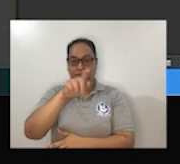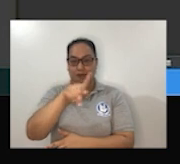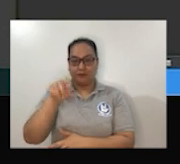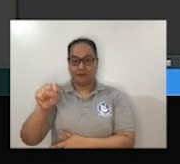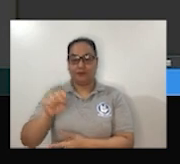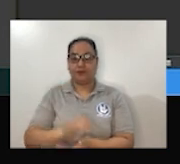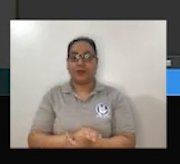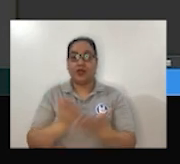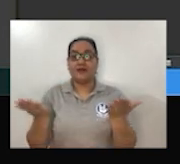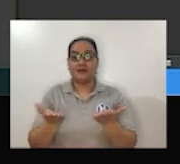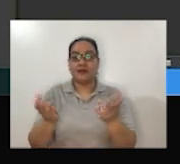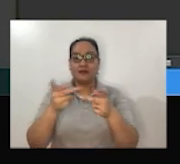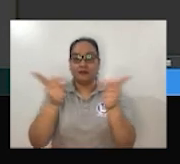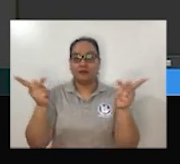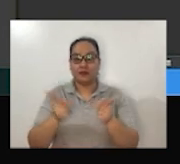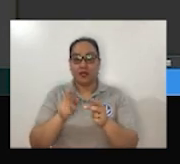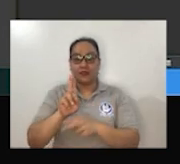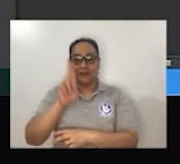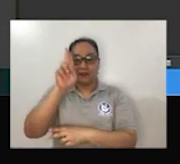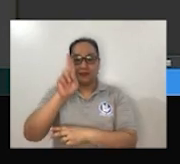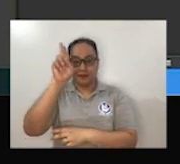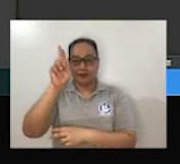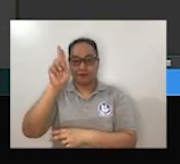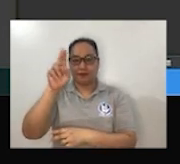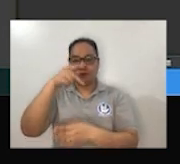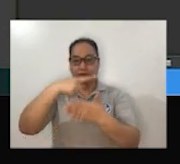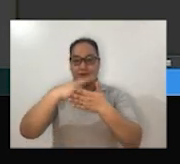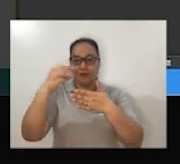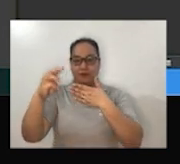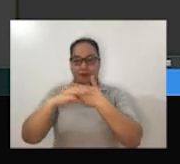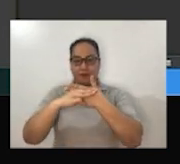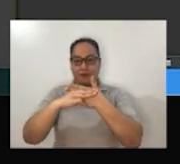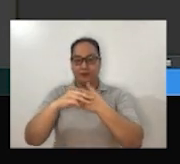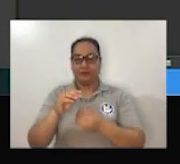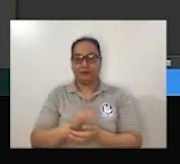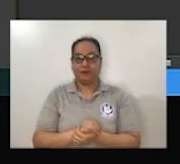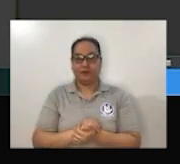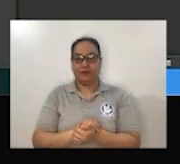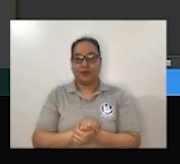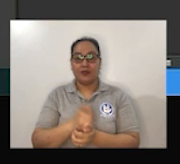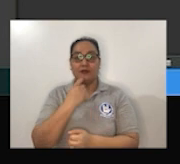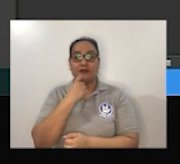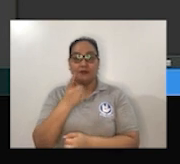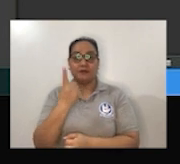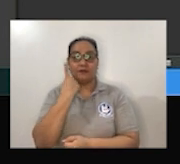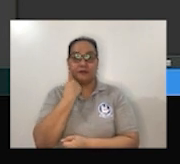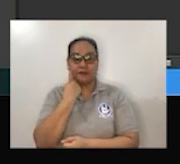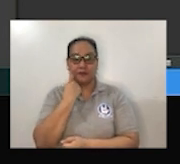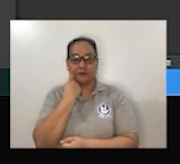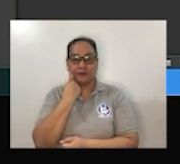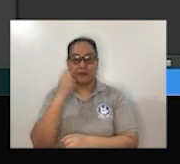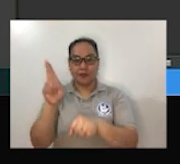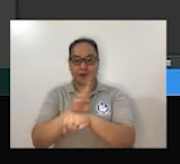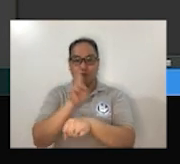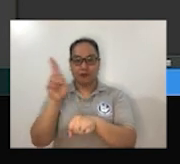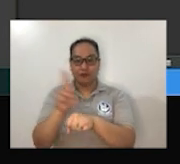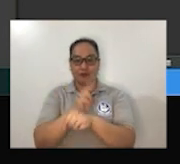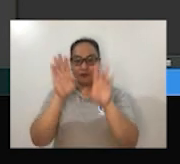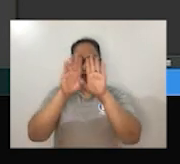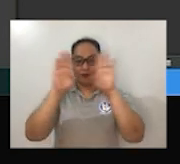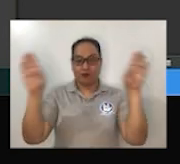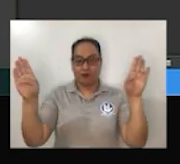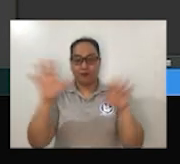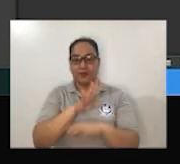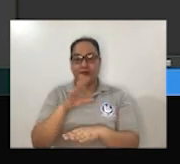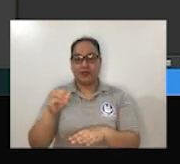The menu bar is located at the very top of the program. As stated a while ago, it is used to